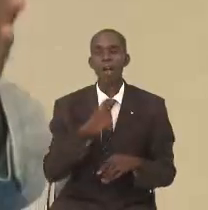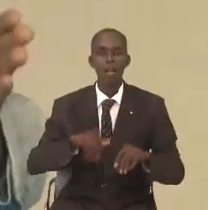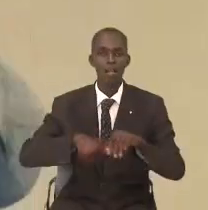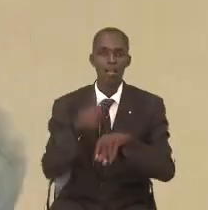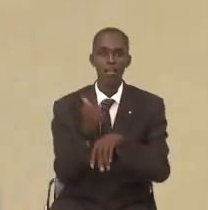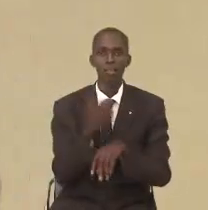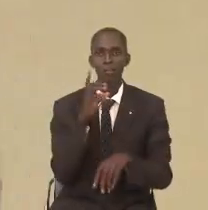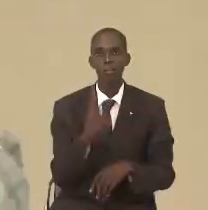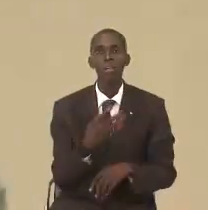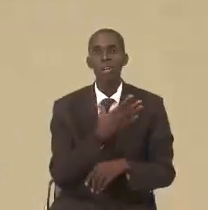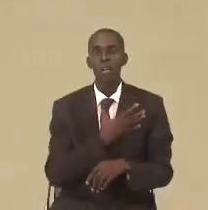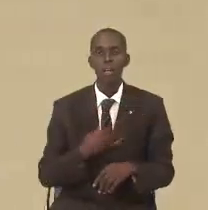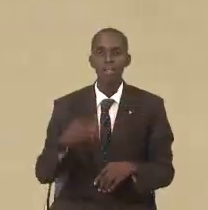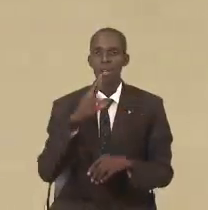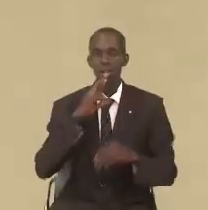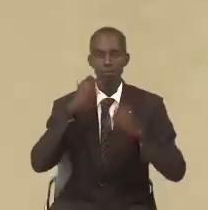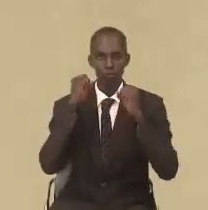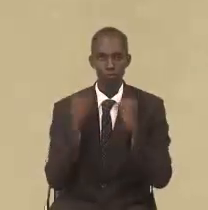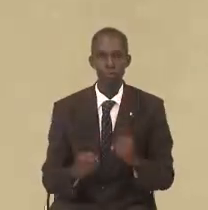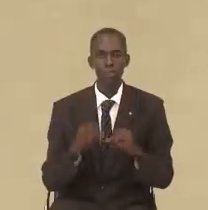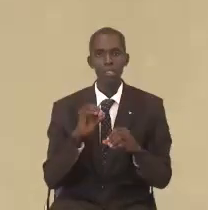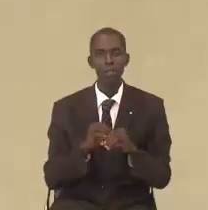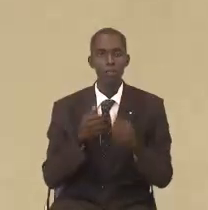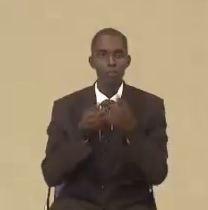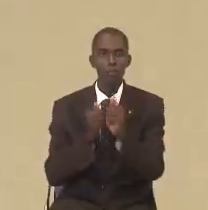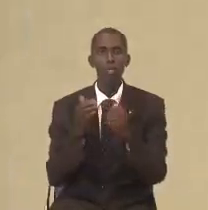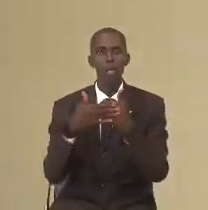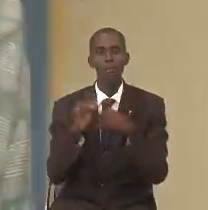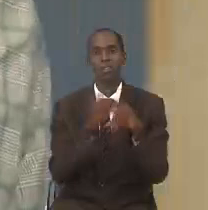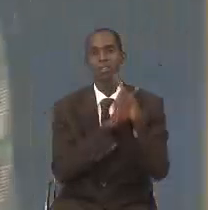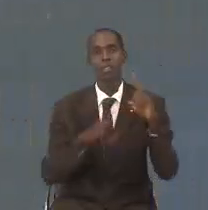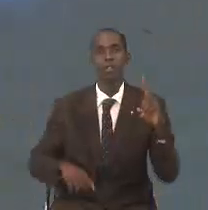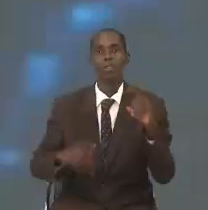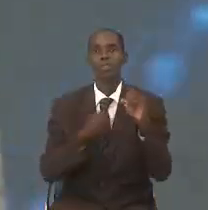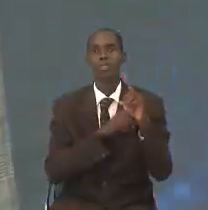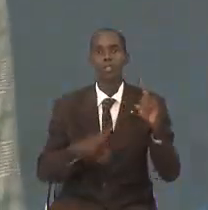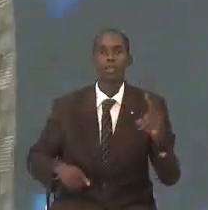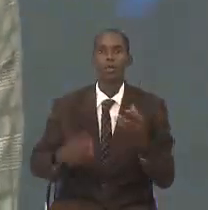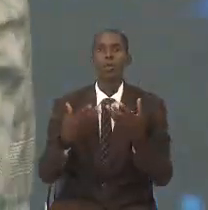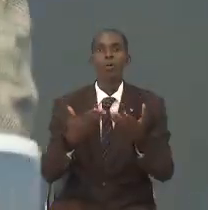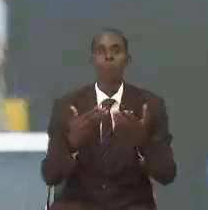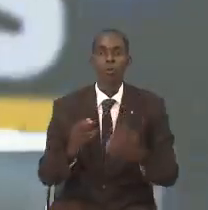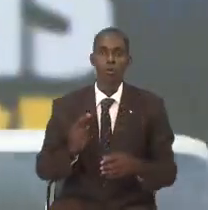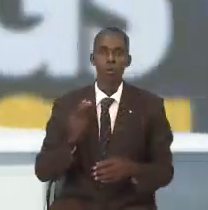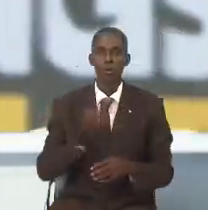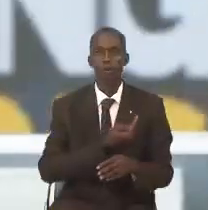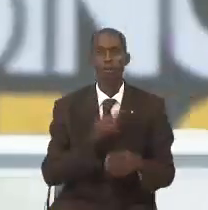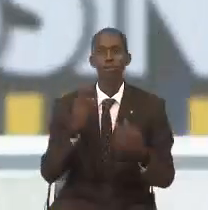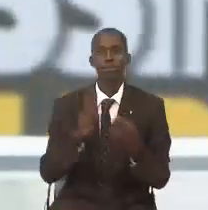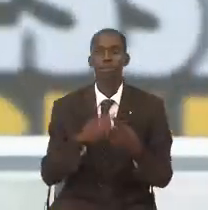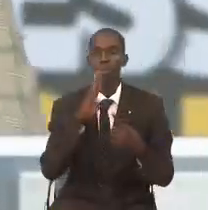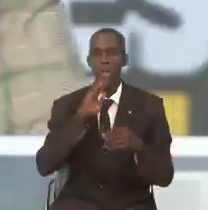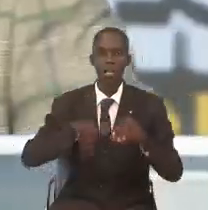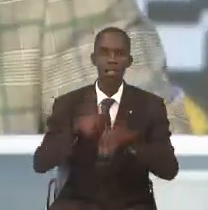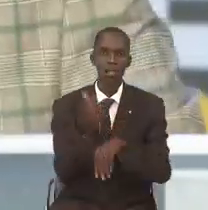and they are solid in their following after the Lord. The Lord wants us to be established,